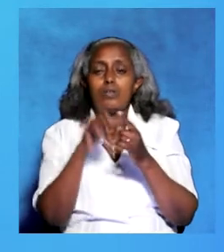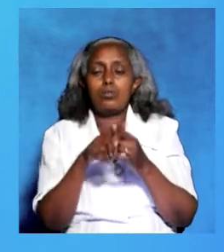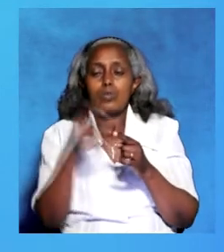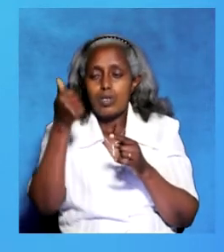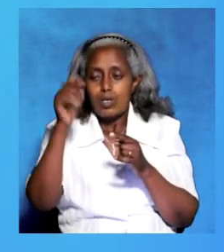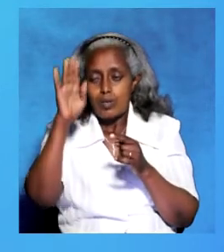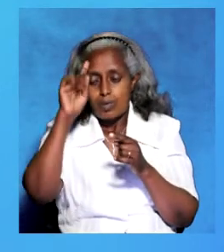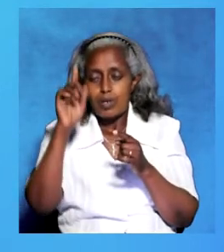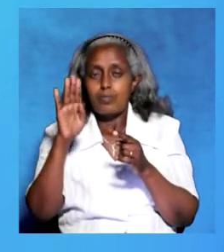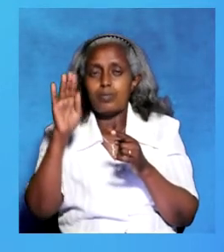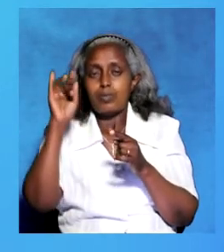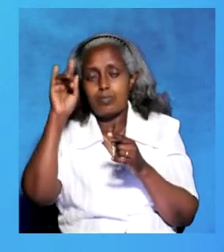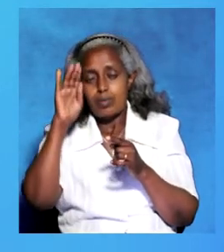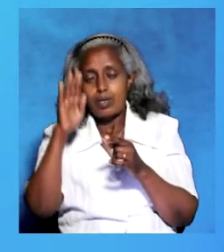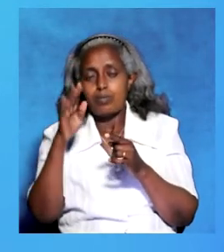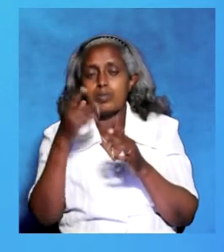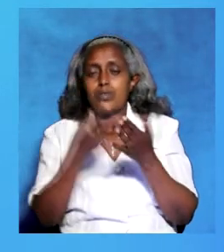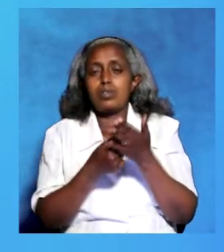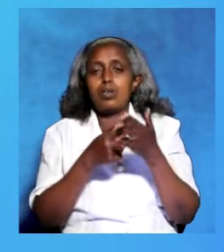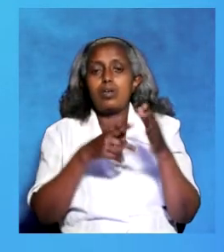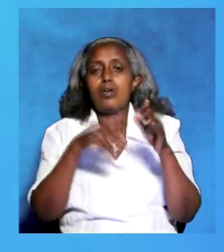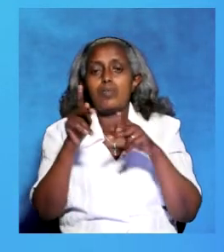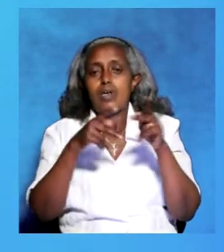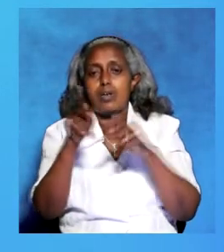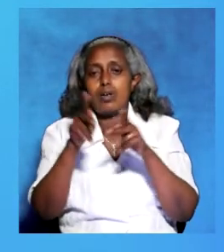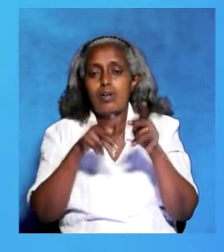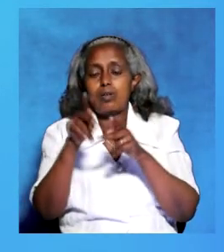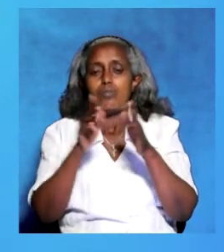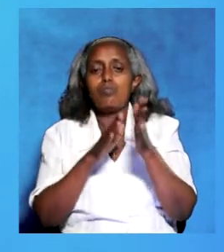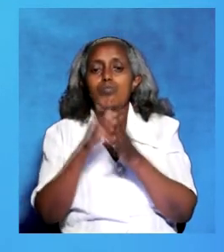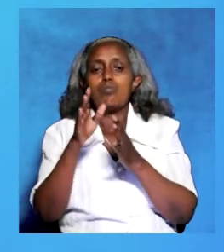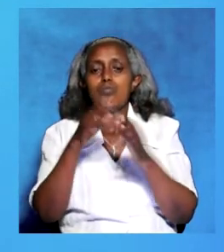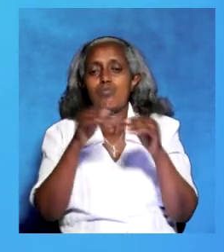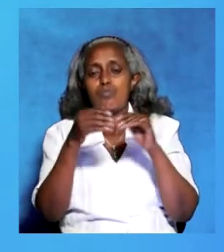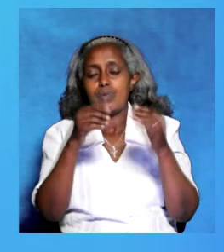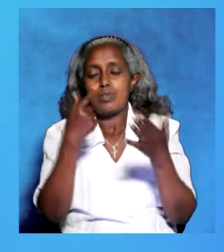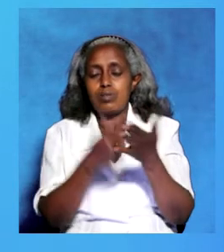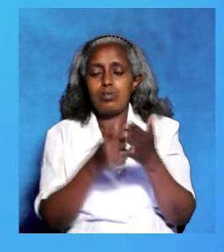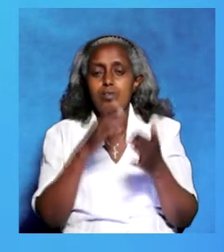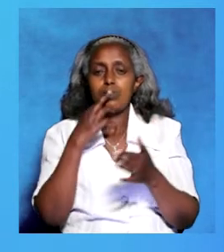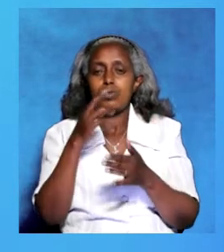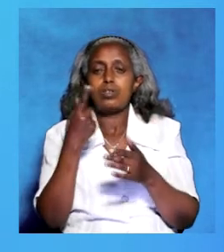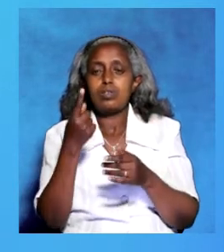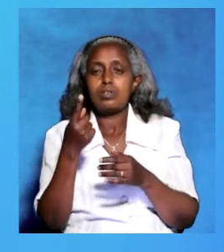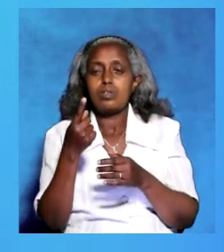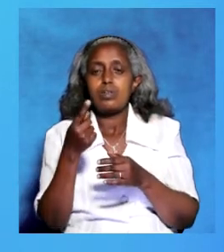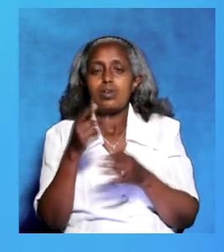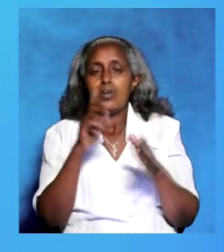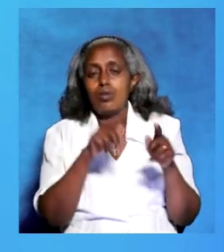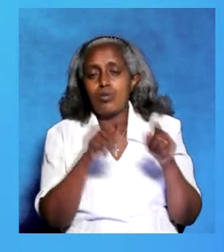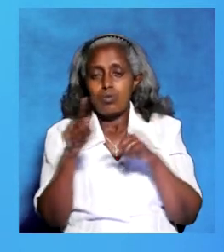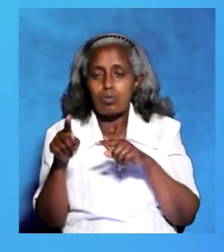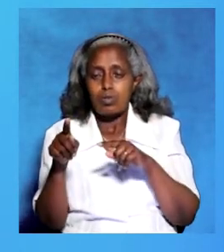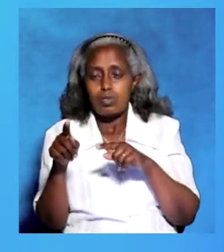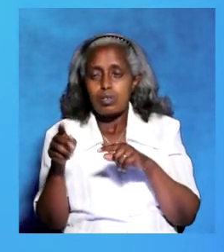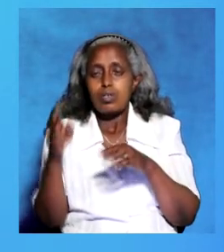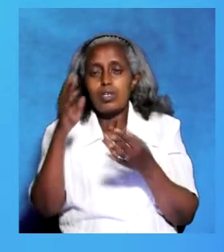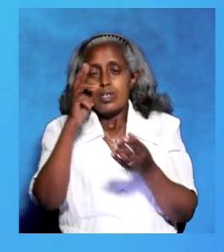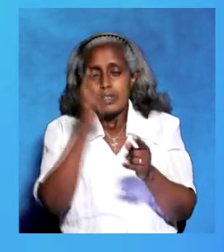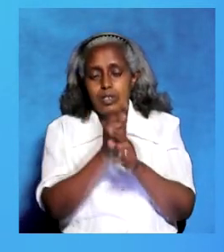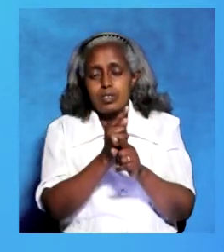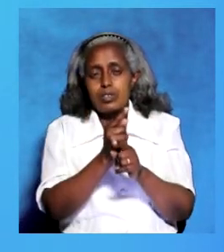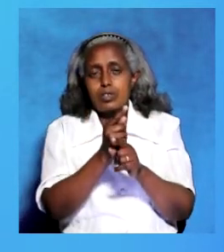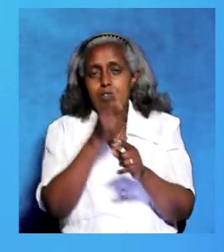A prime B prime. This is parallel movement. Not only this one. This movement also called rigid